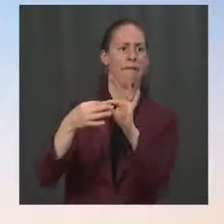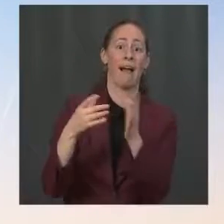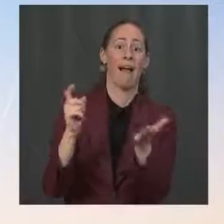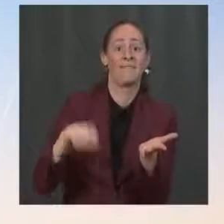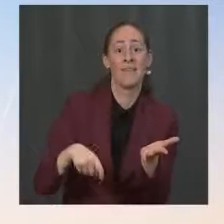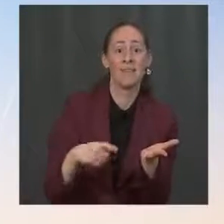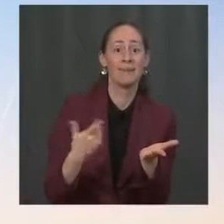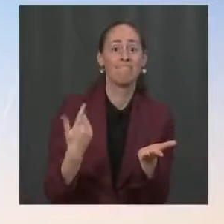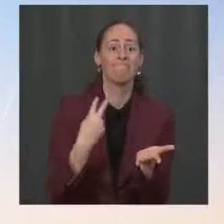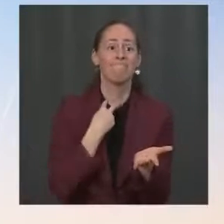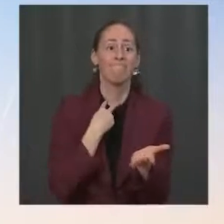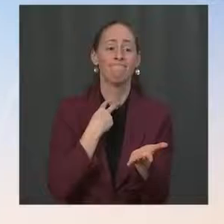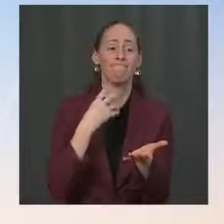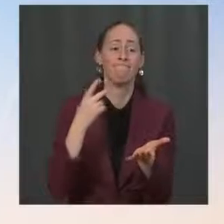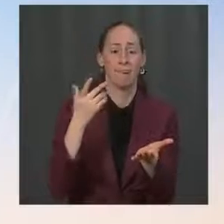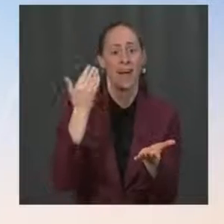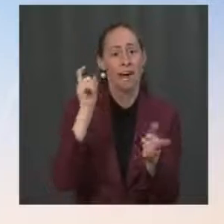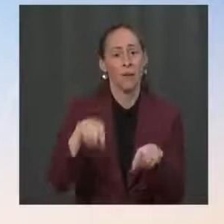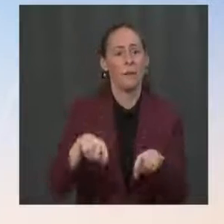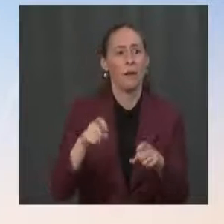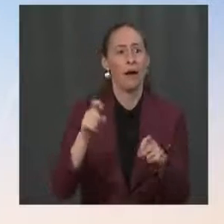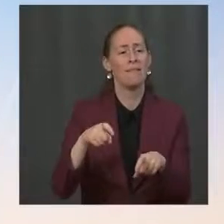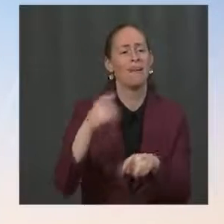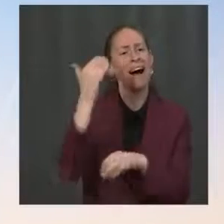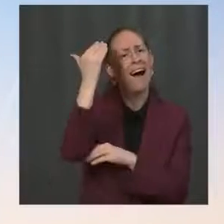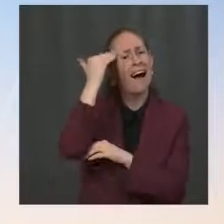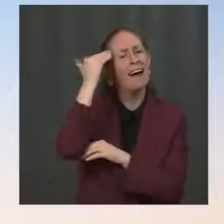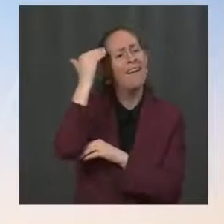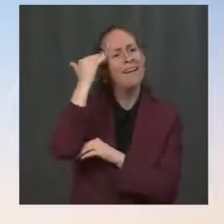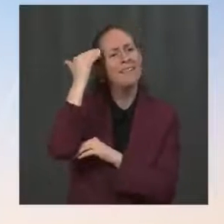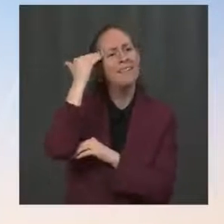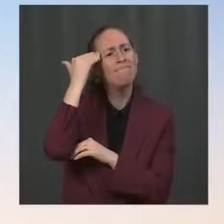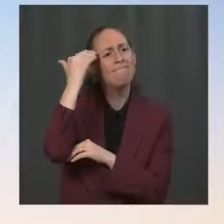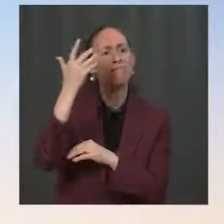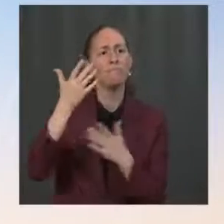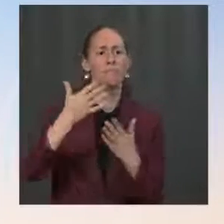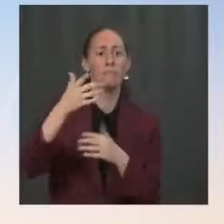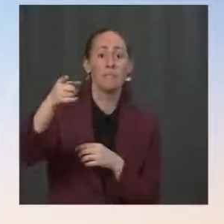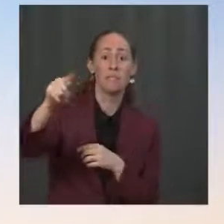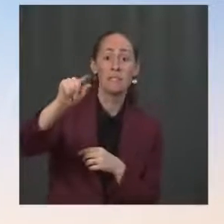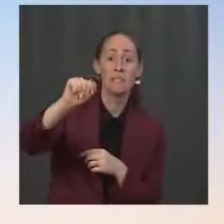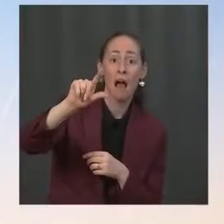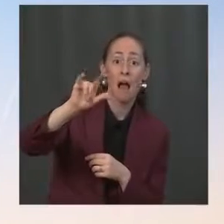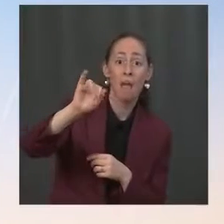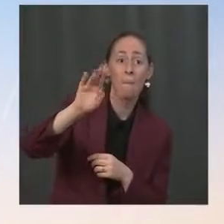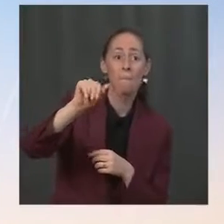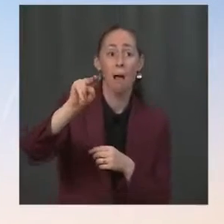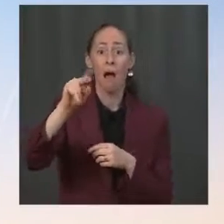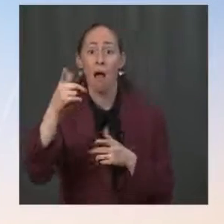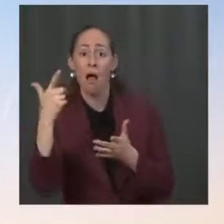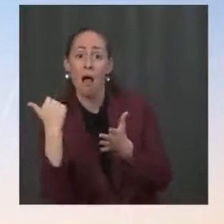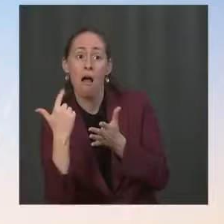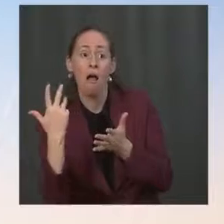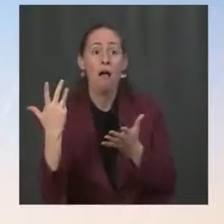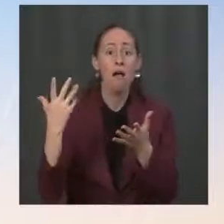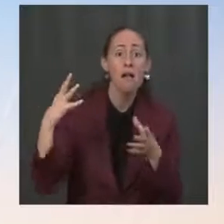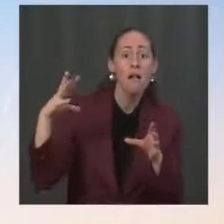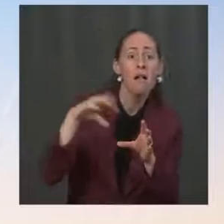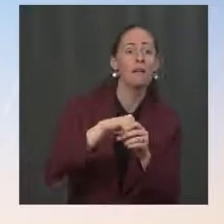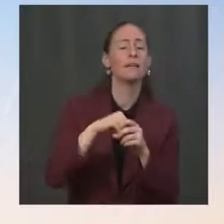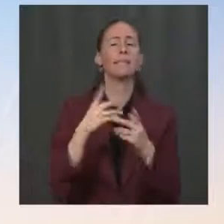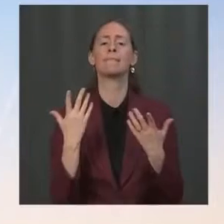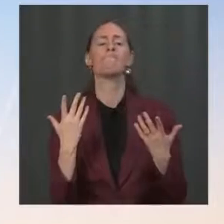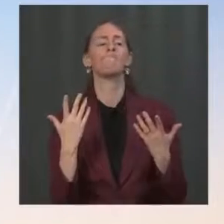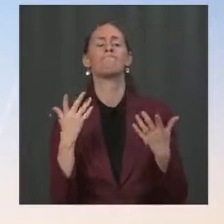question, Peter, and the questions of others on what they knew or what their role was. There's no assessment we have at this point in time of their involvement in this.